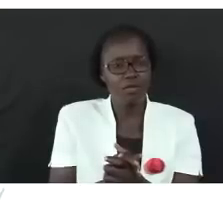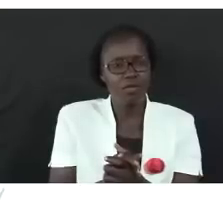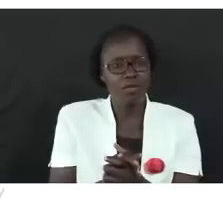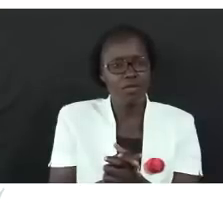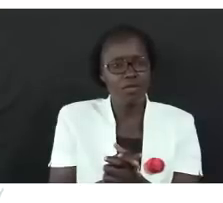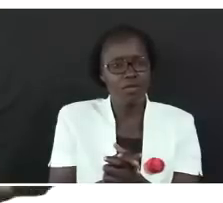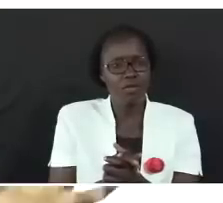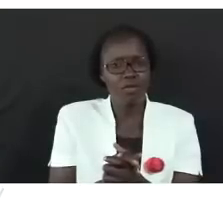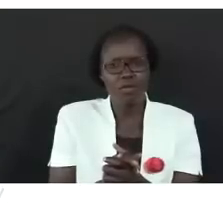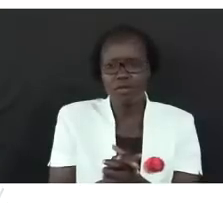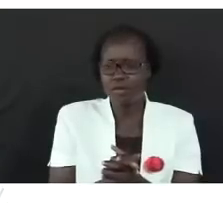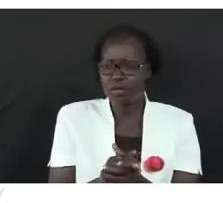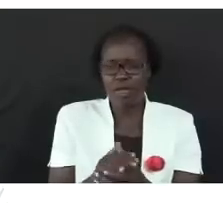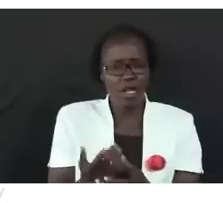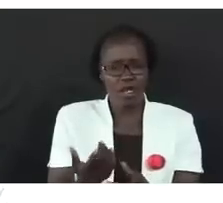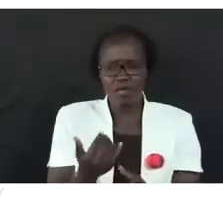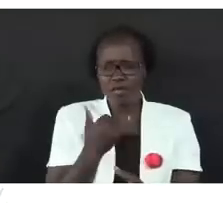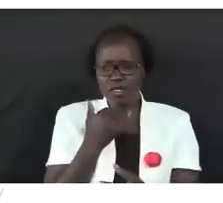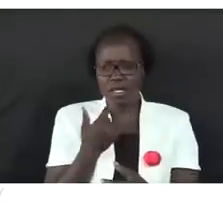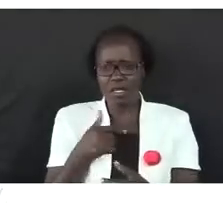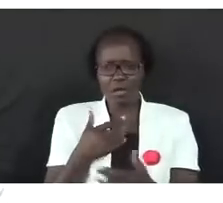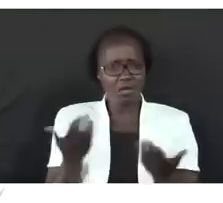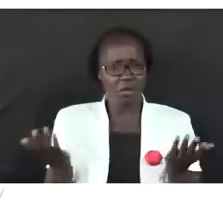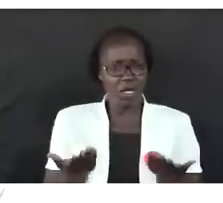And I said, what is wrong with us?